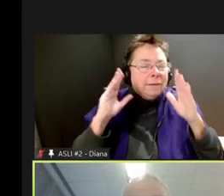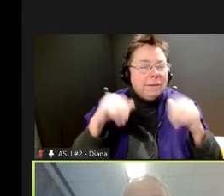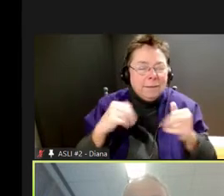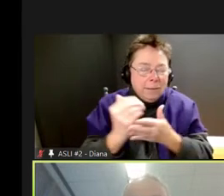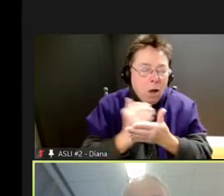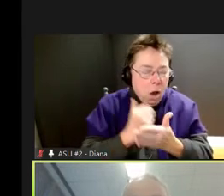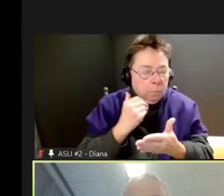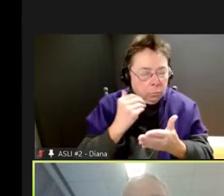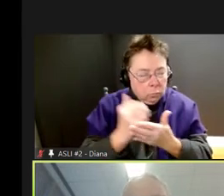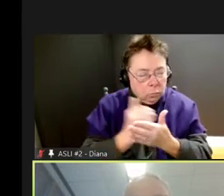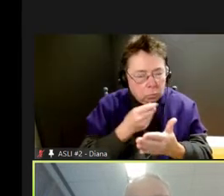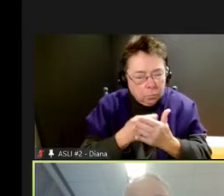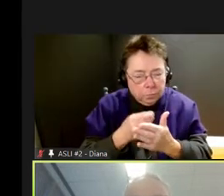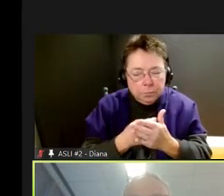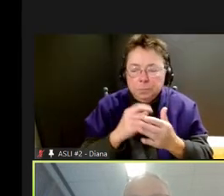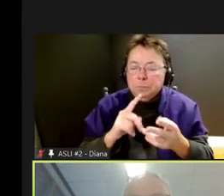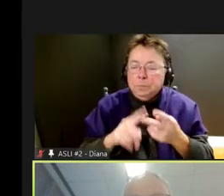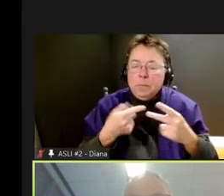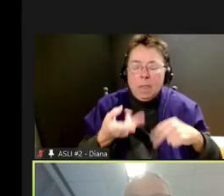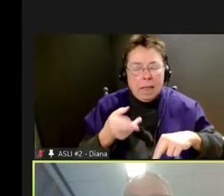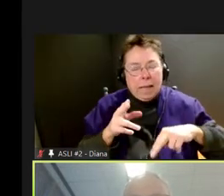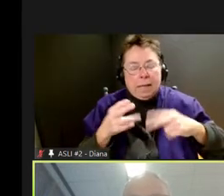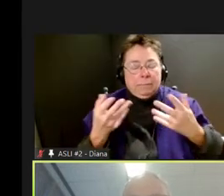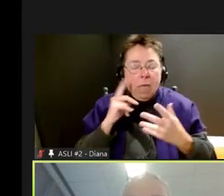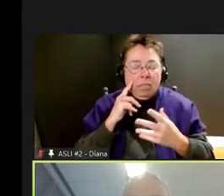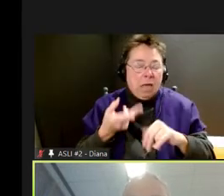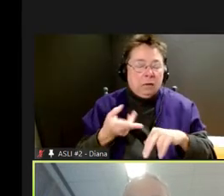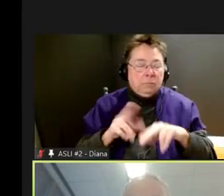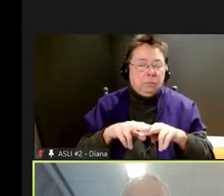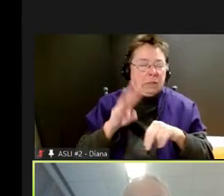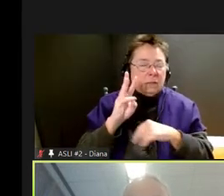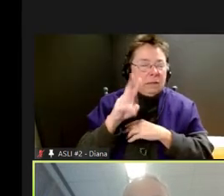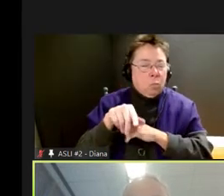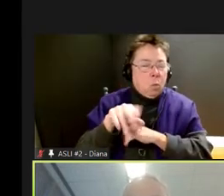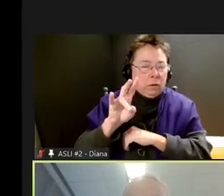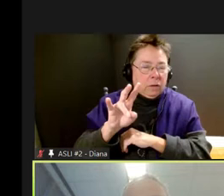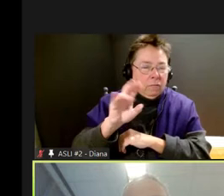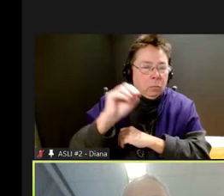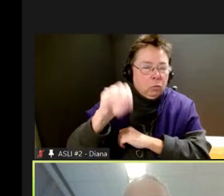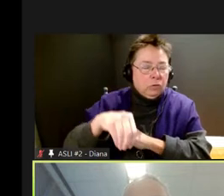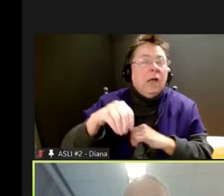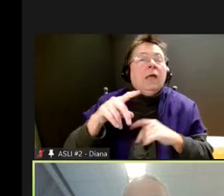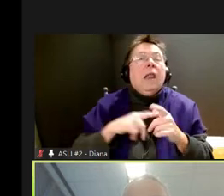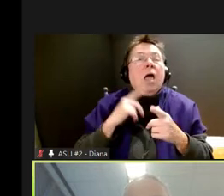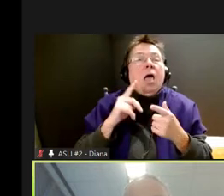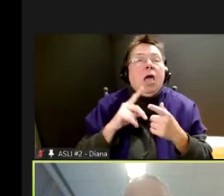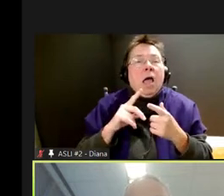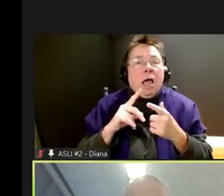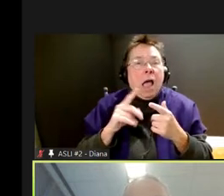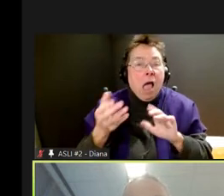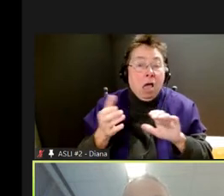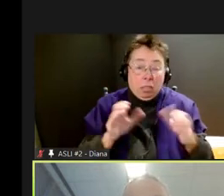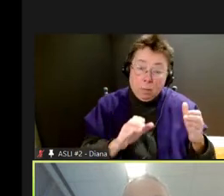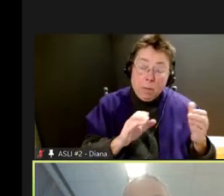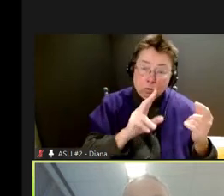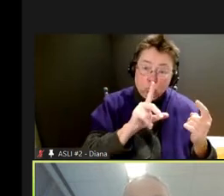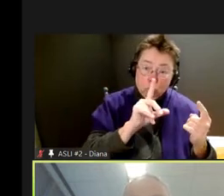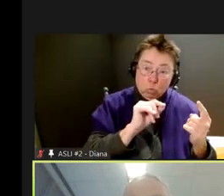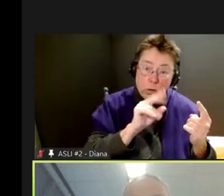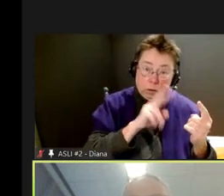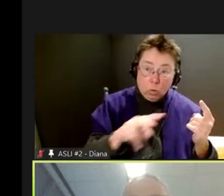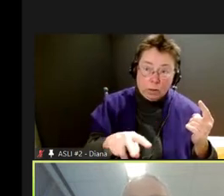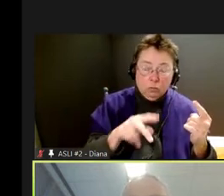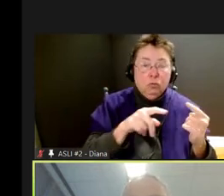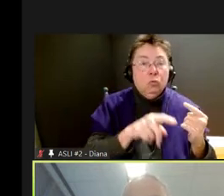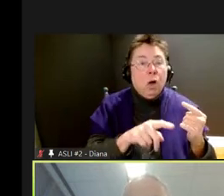revenues, increasing by 6.7% than the 2022 budget, which is